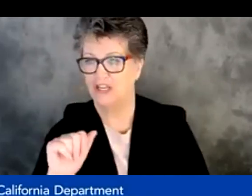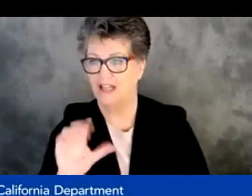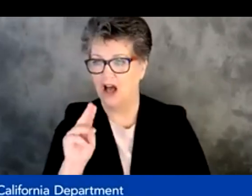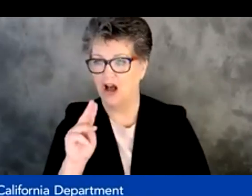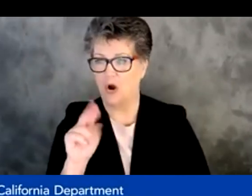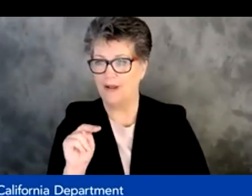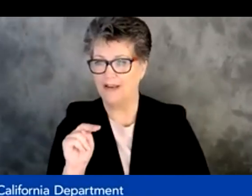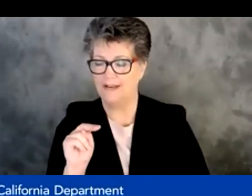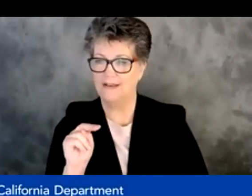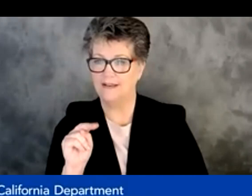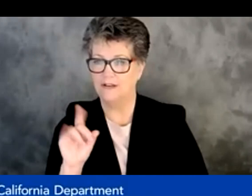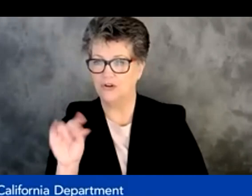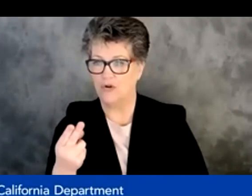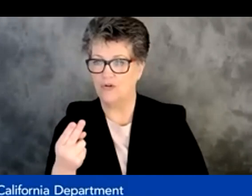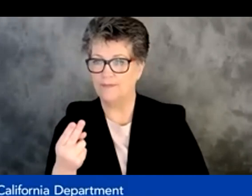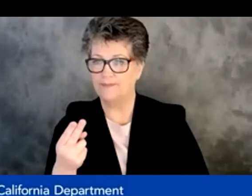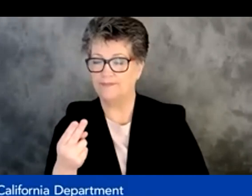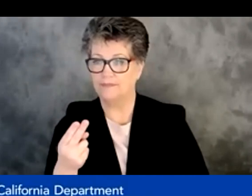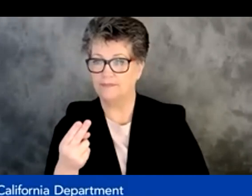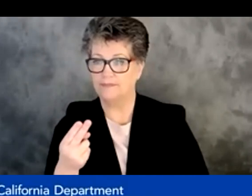If you're, let's see.